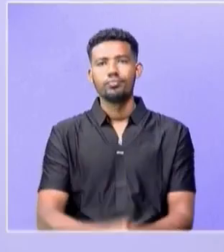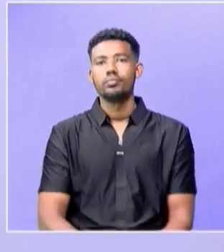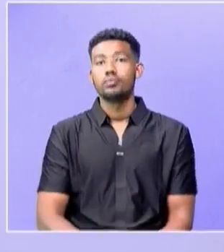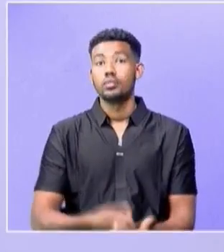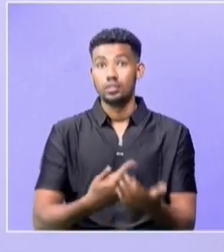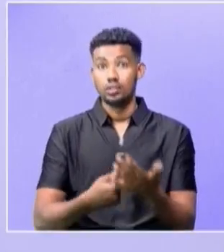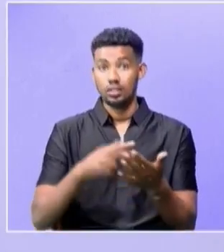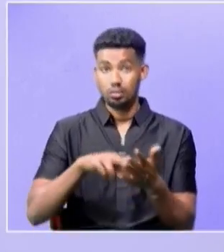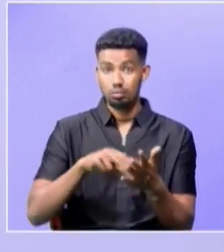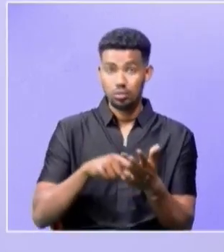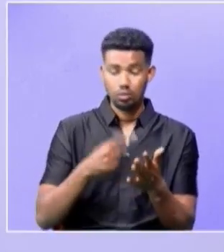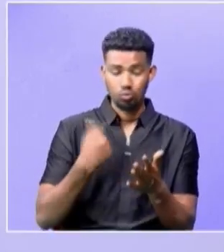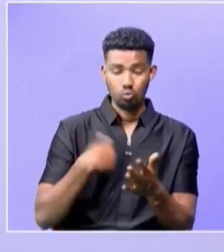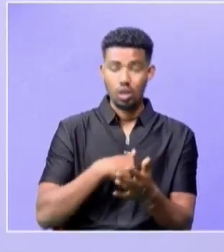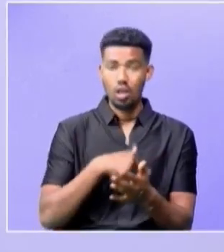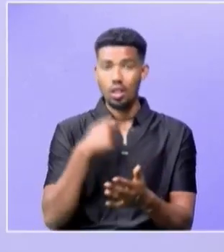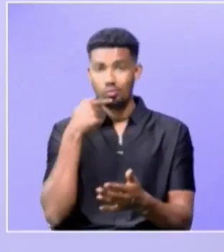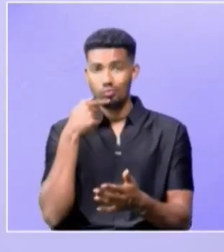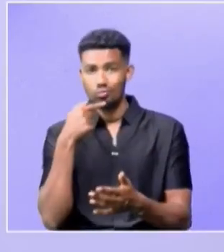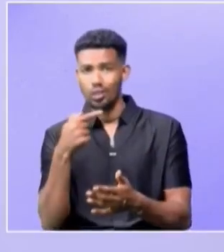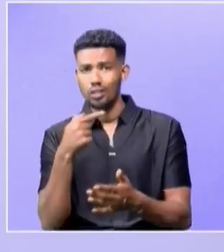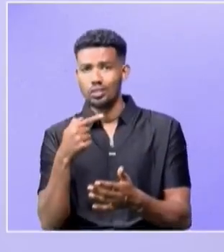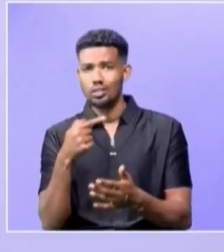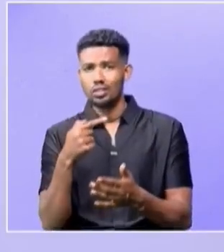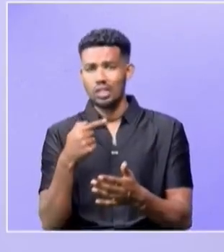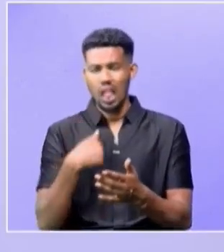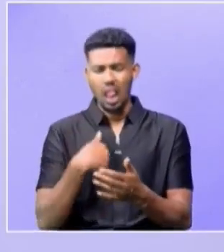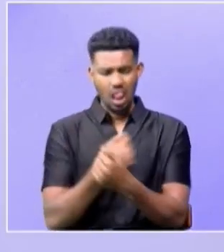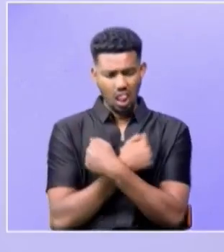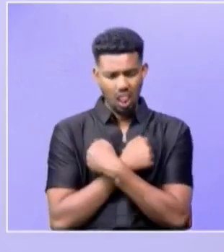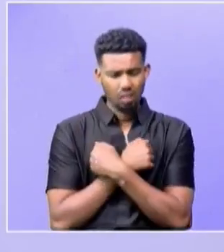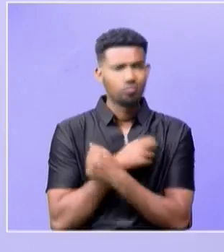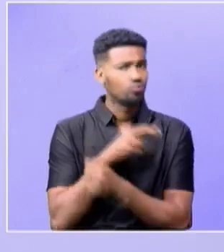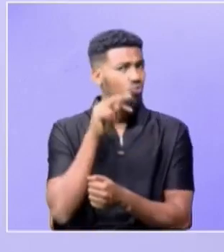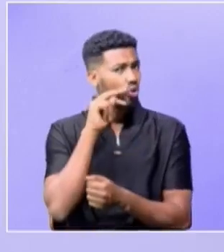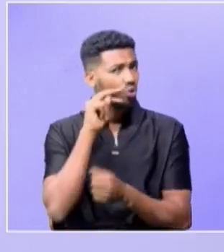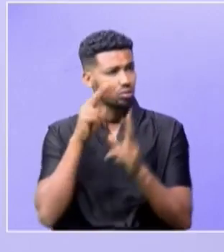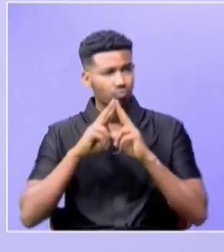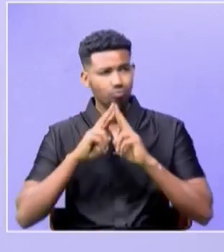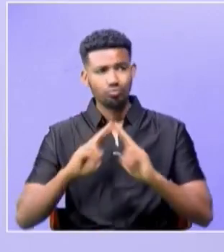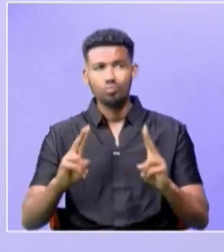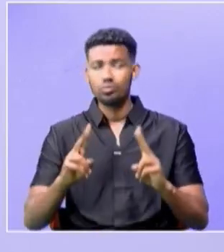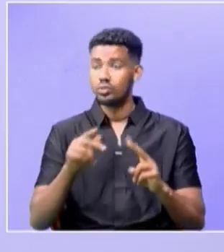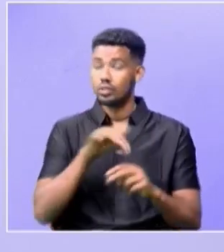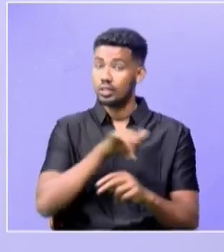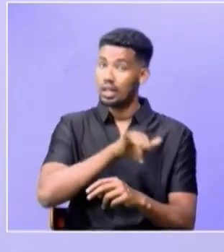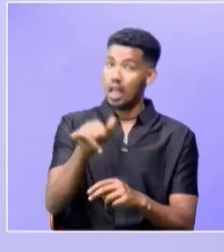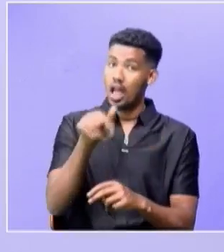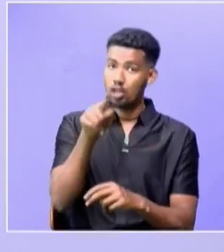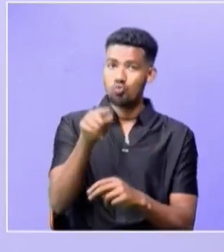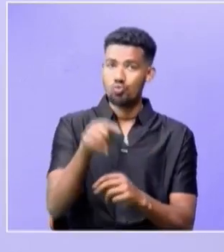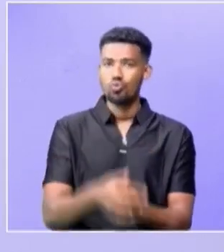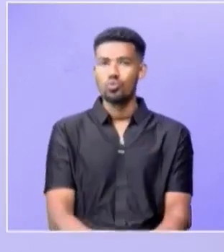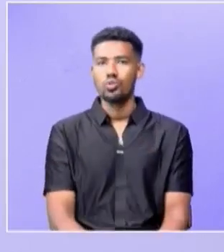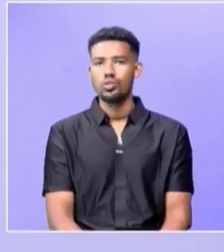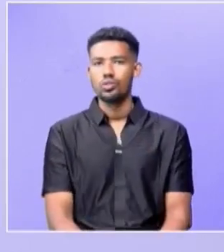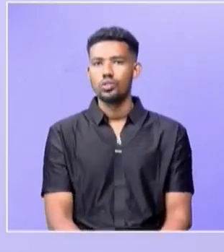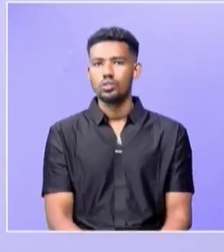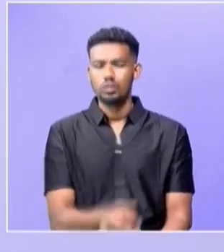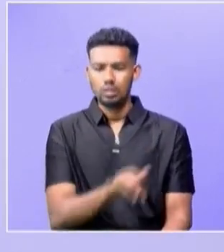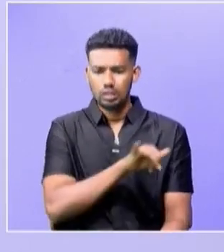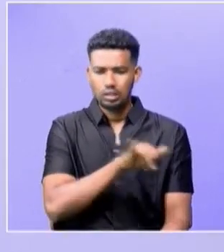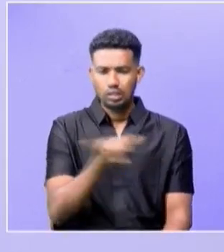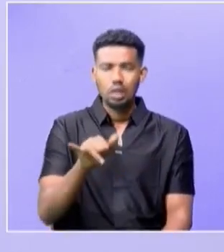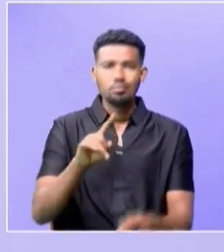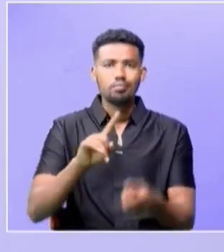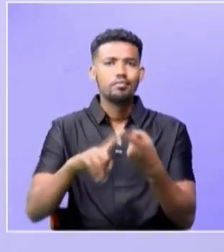Means when you said so do I, it means I love chocolate very much, like you, like your friend.